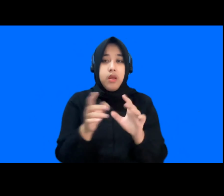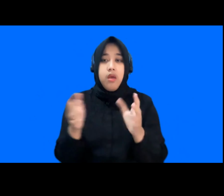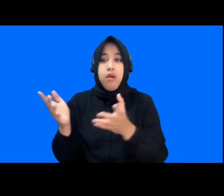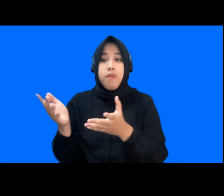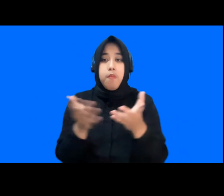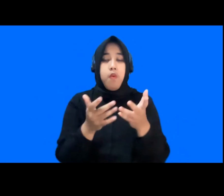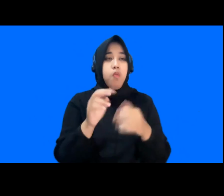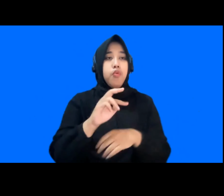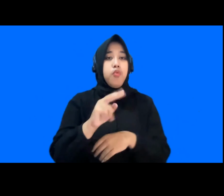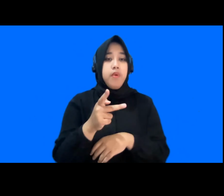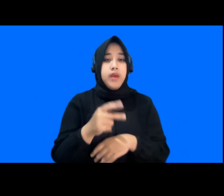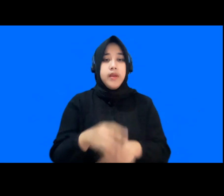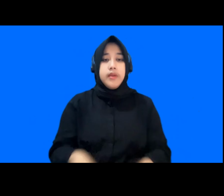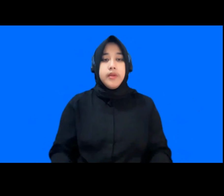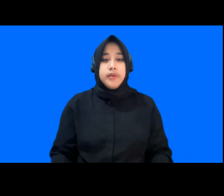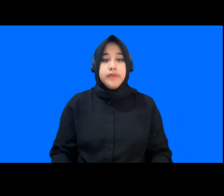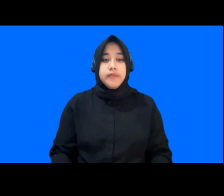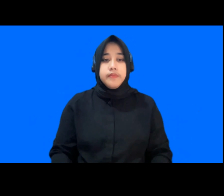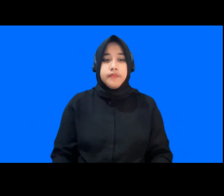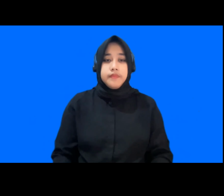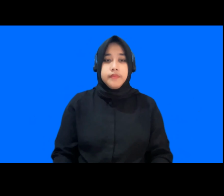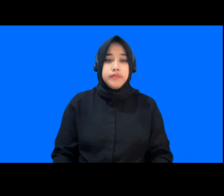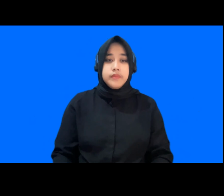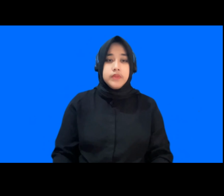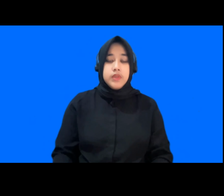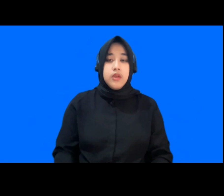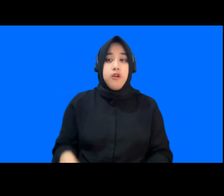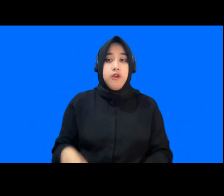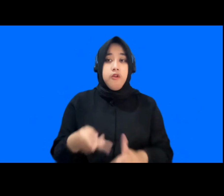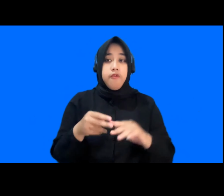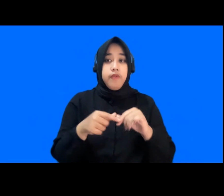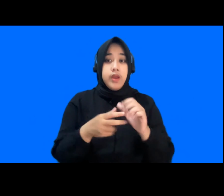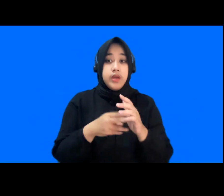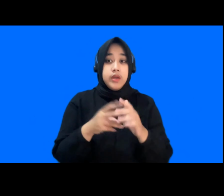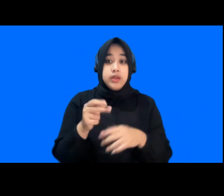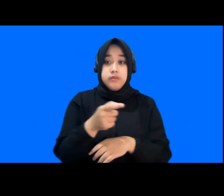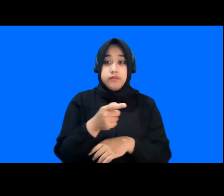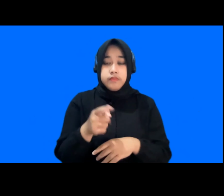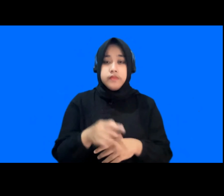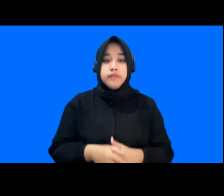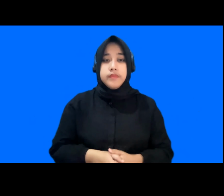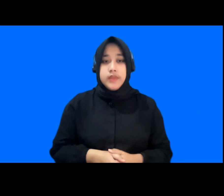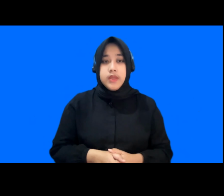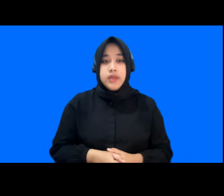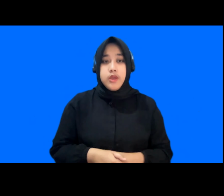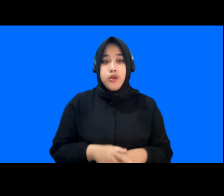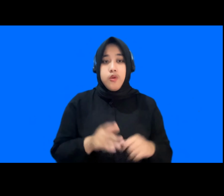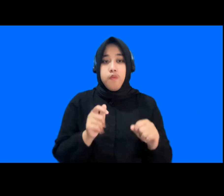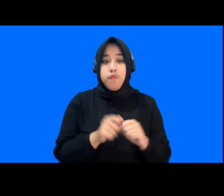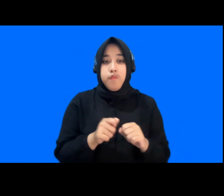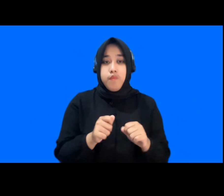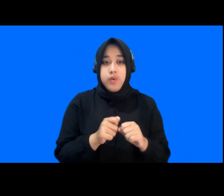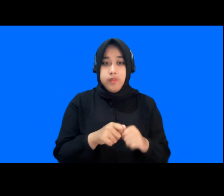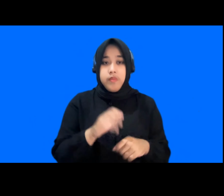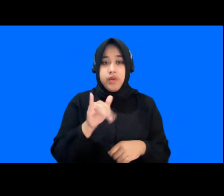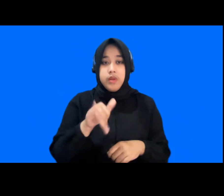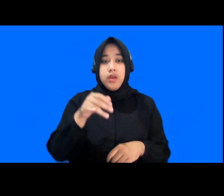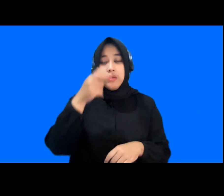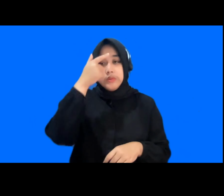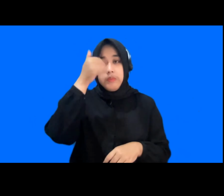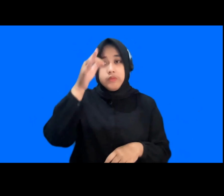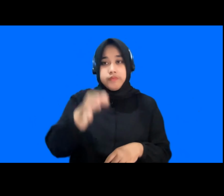Mr. Benher has shared us a getting started card kit developed by the Smart City. Like Smart City, yes, has inspired us